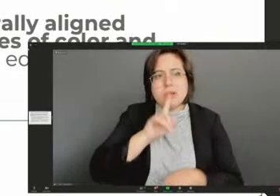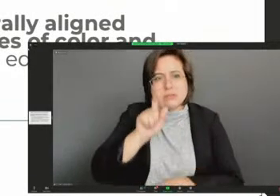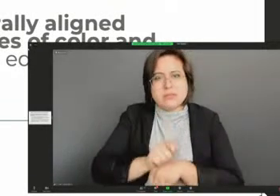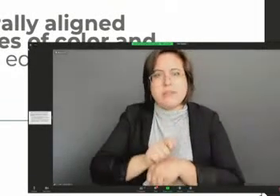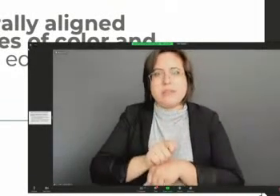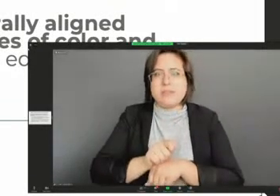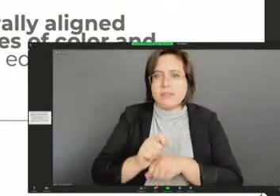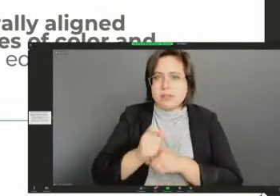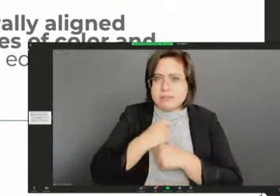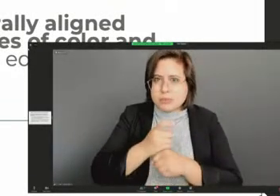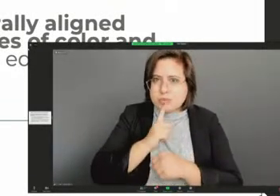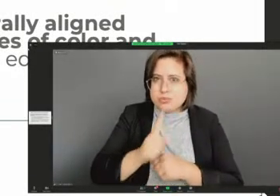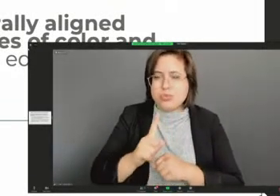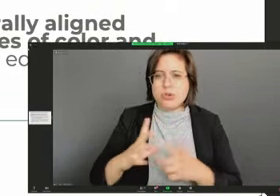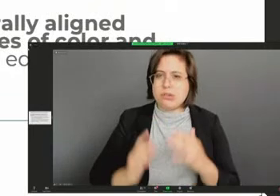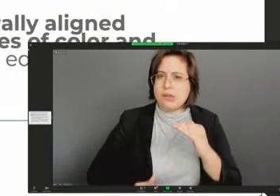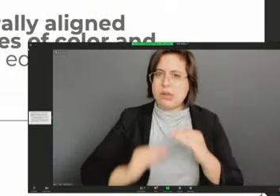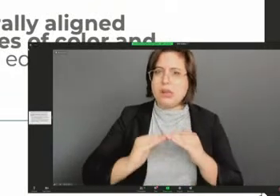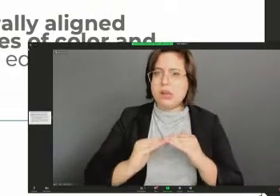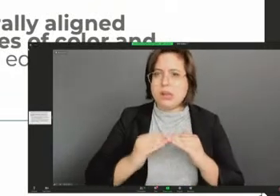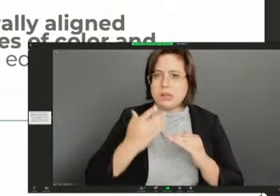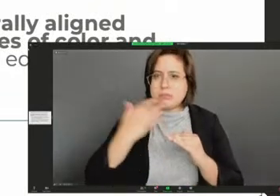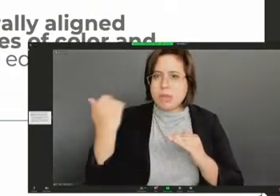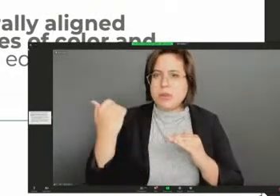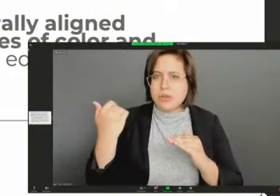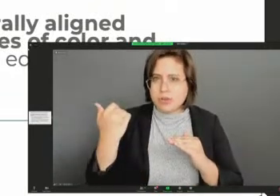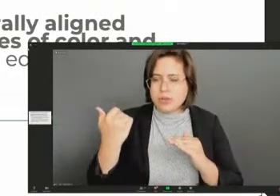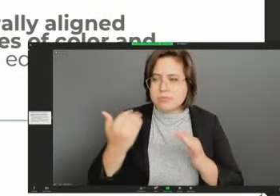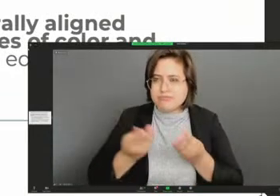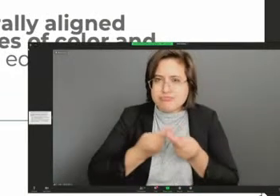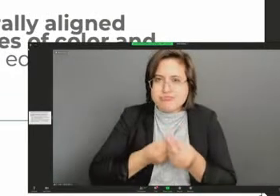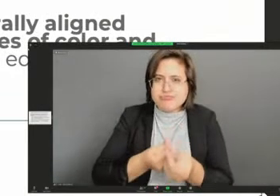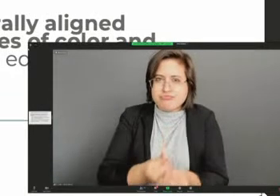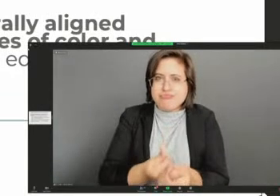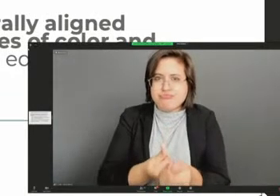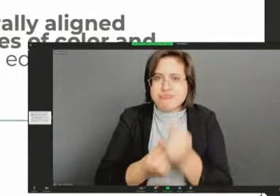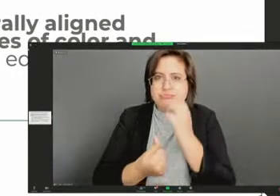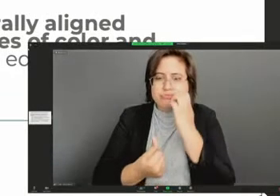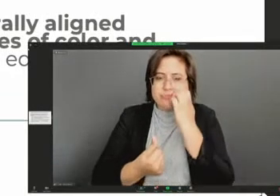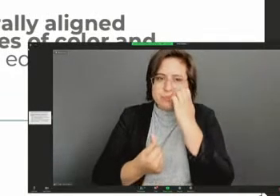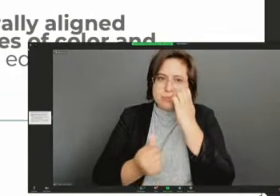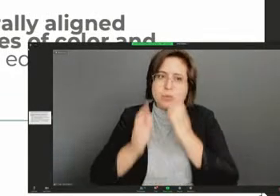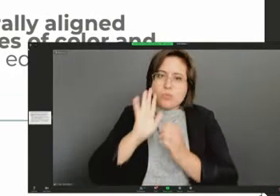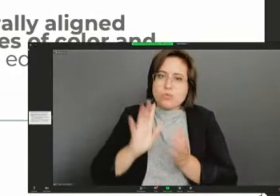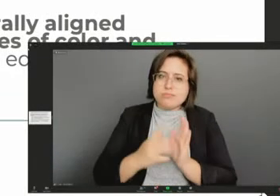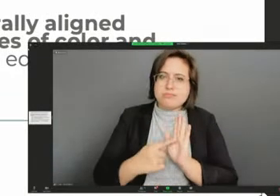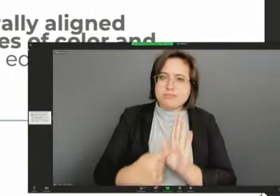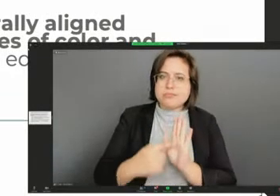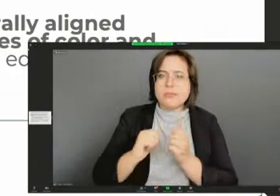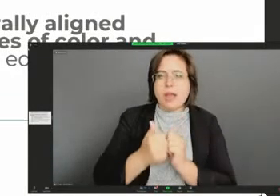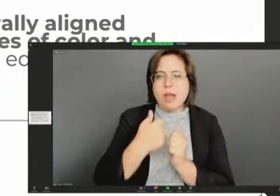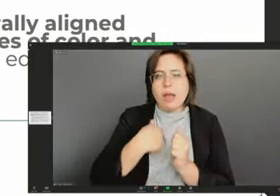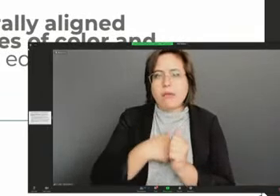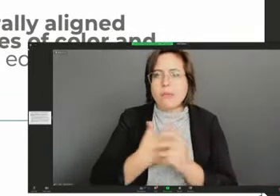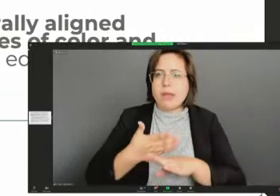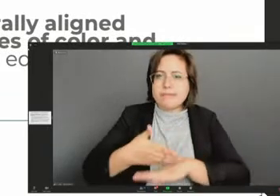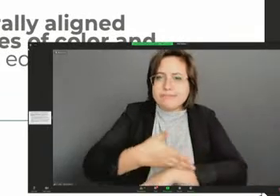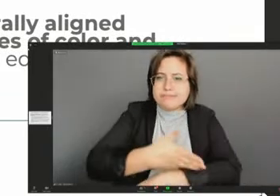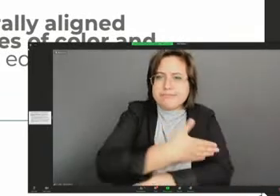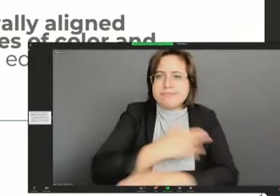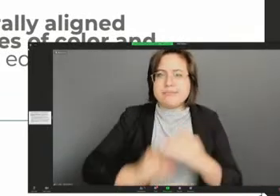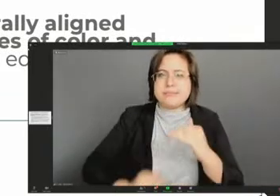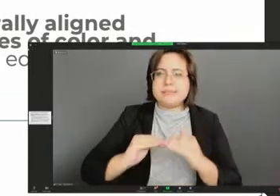those inequities in an effective manner and we could show how we are advancing equity in their